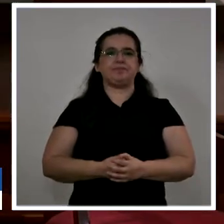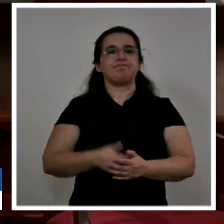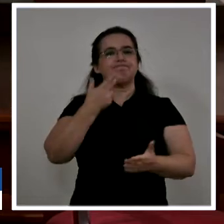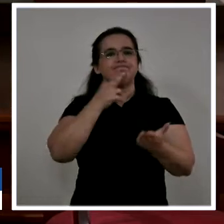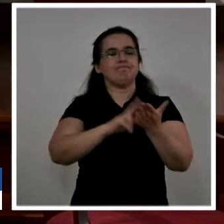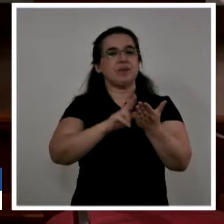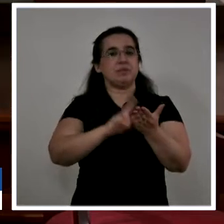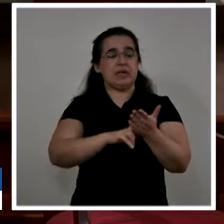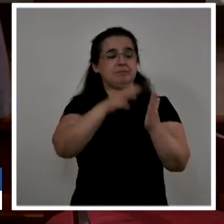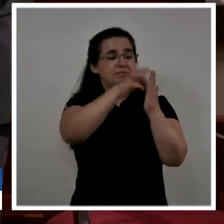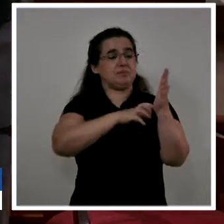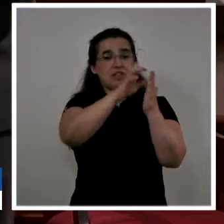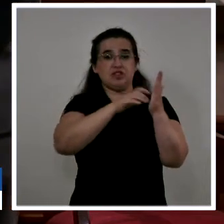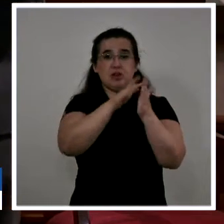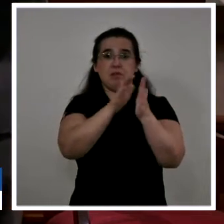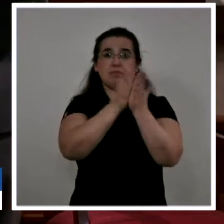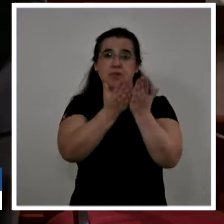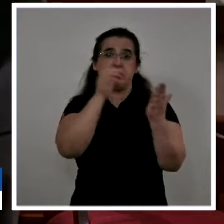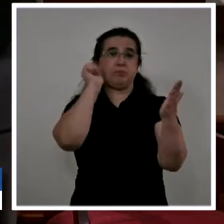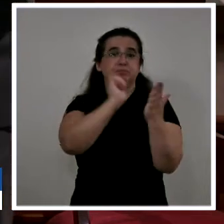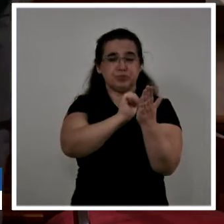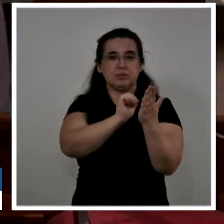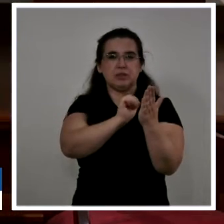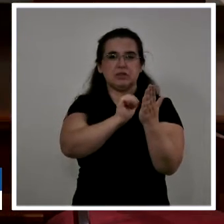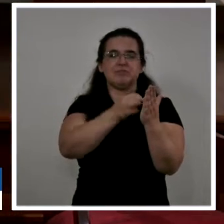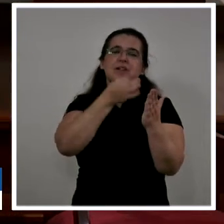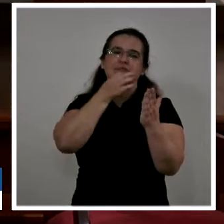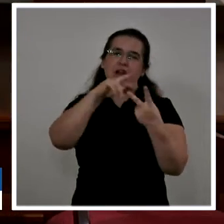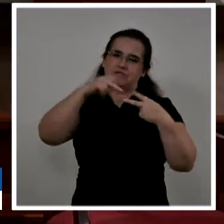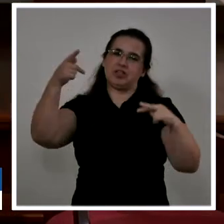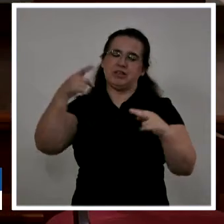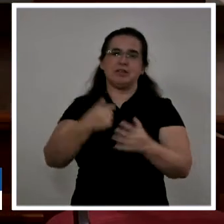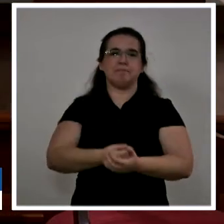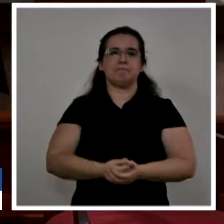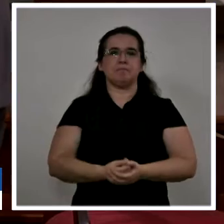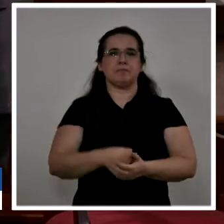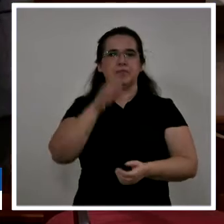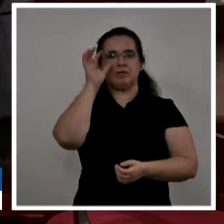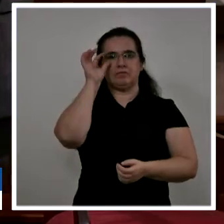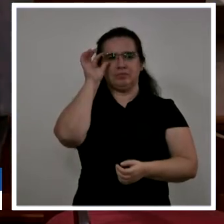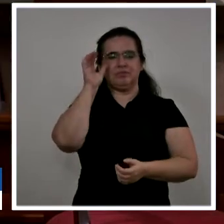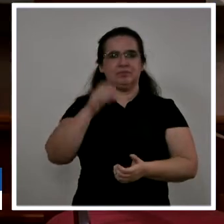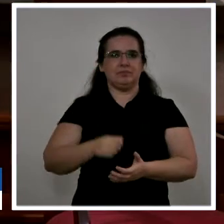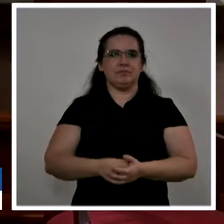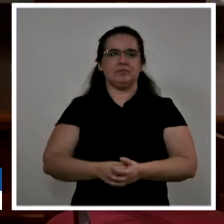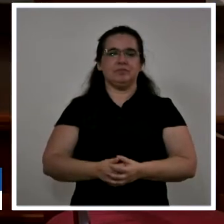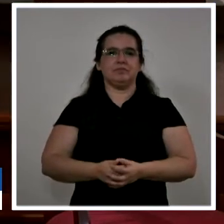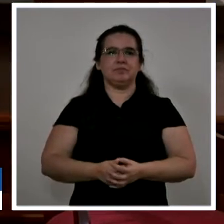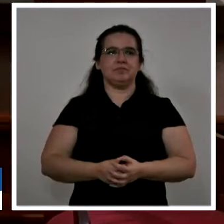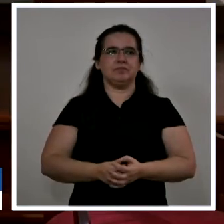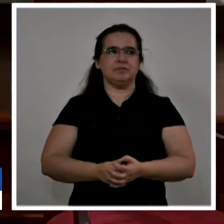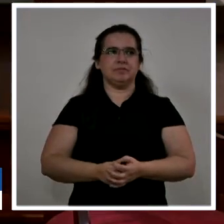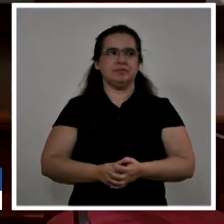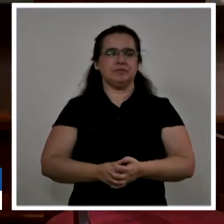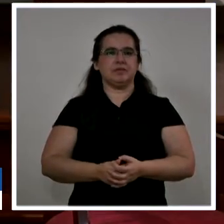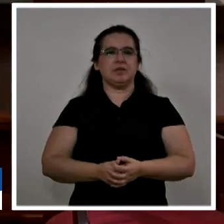verdade há muitos textos na Bíblia que falam sobre a genética. Vamos apenas falar de alguns deles. Here's Exodus chapter 20 and verse 5. And I'll